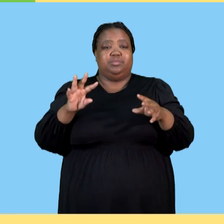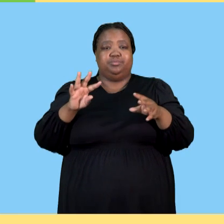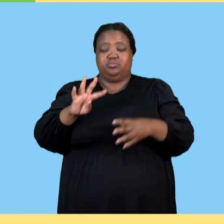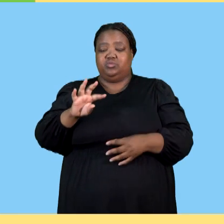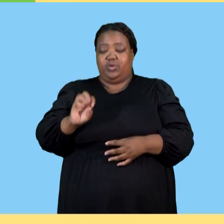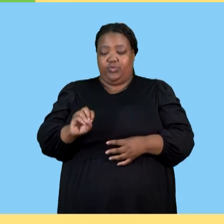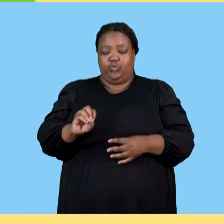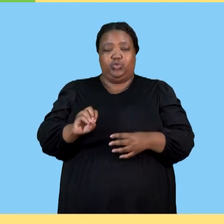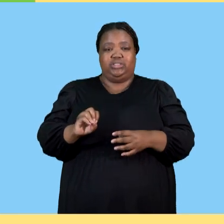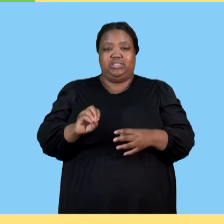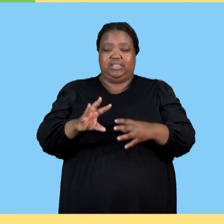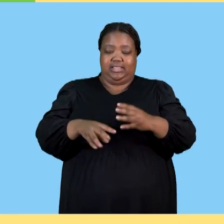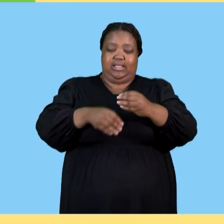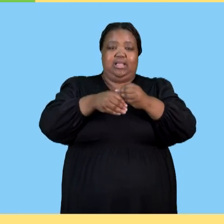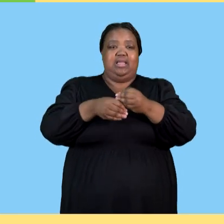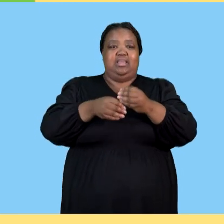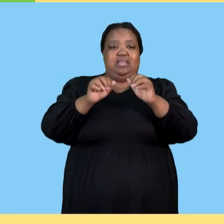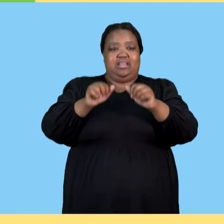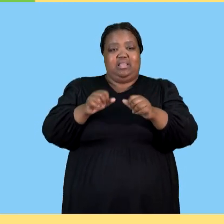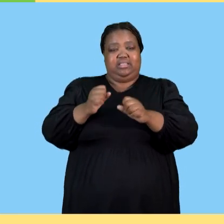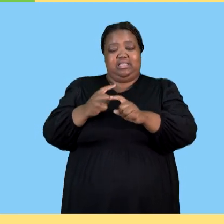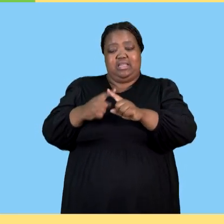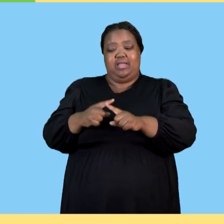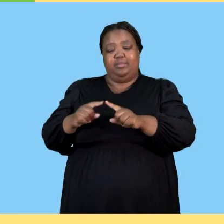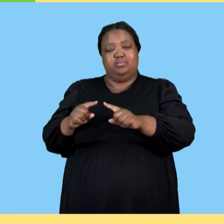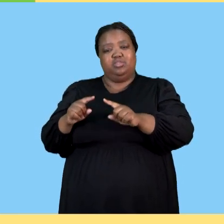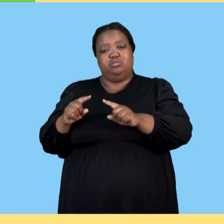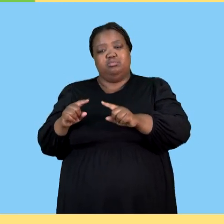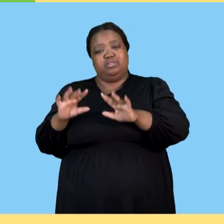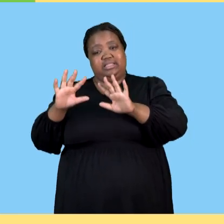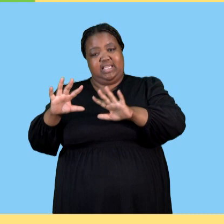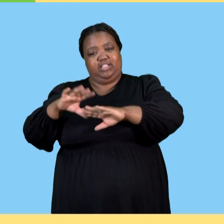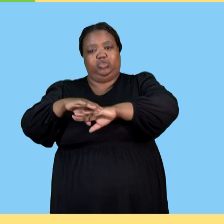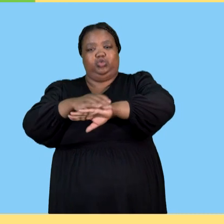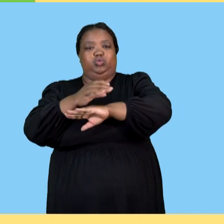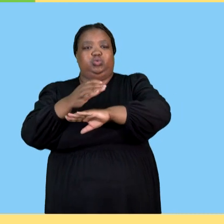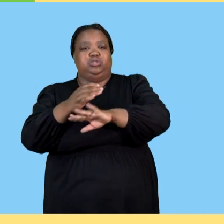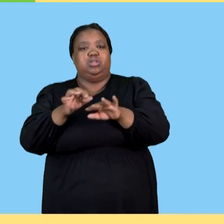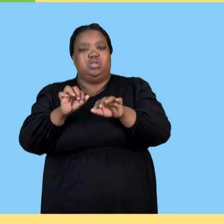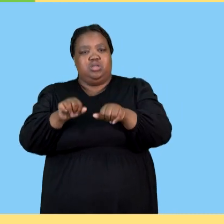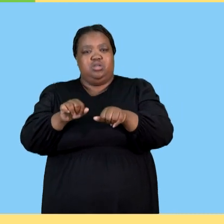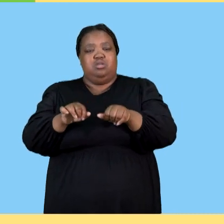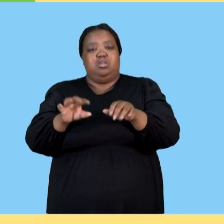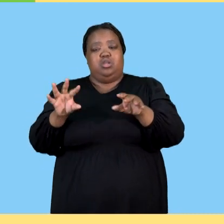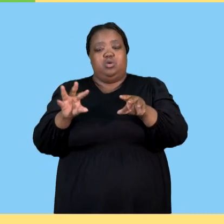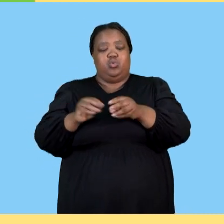per pair times the number of pairs, 10 pairs. That gives